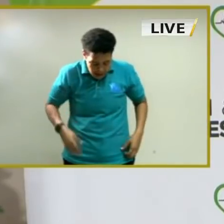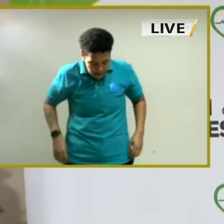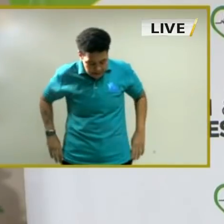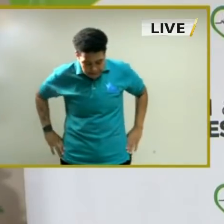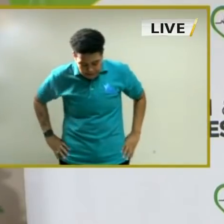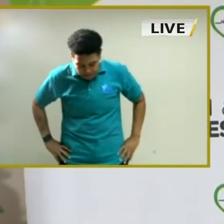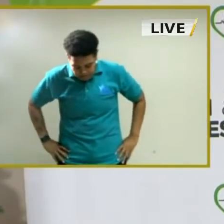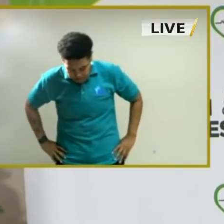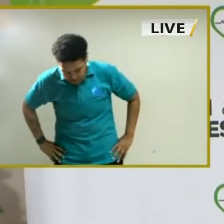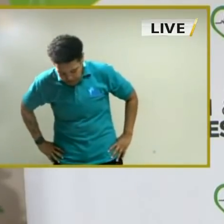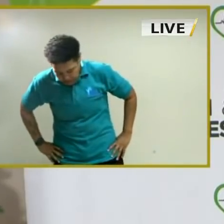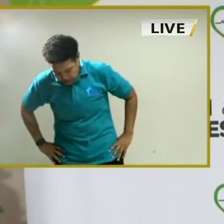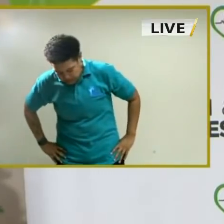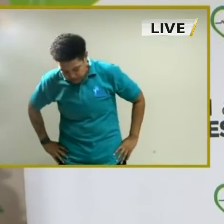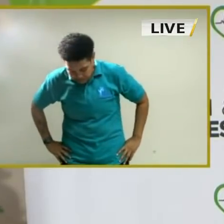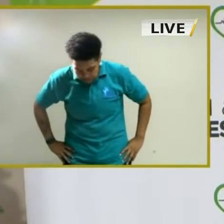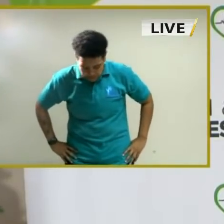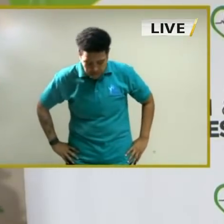Of the more,